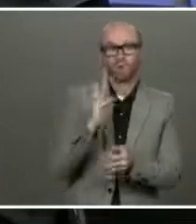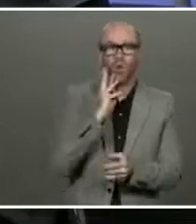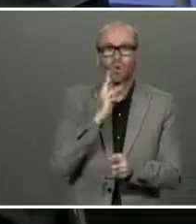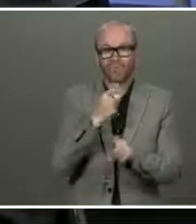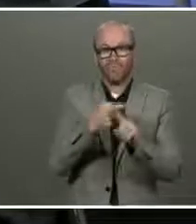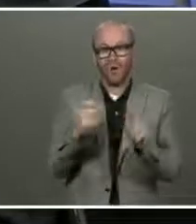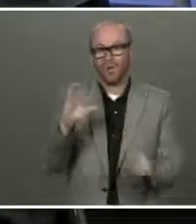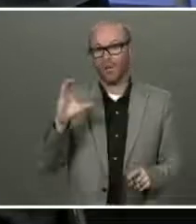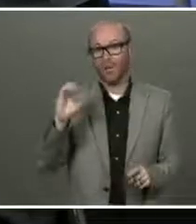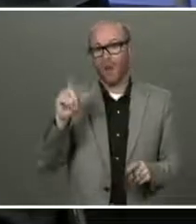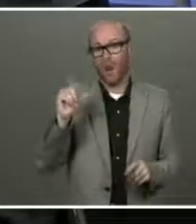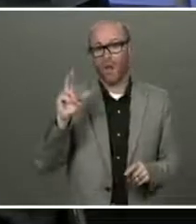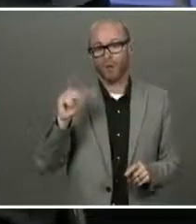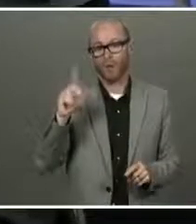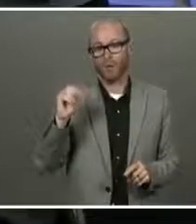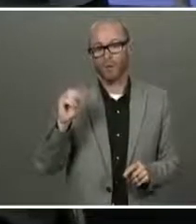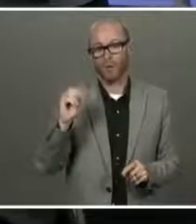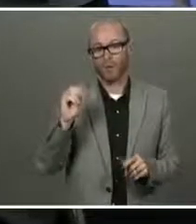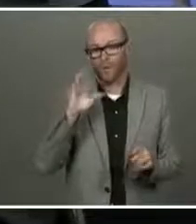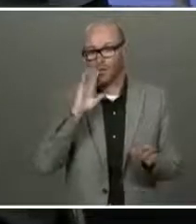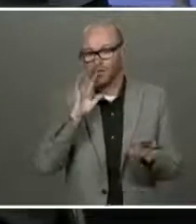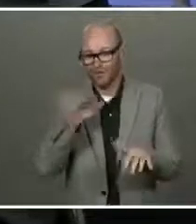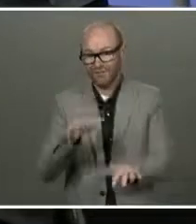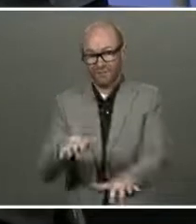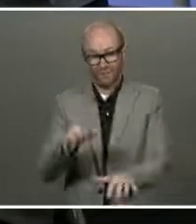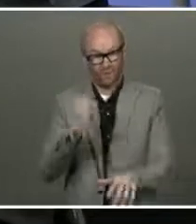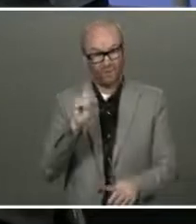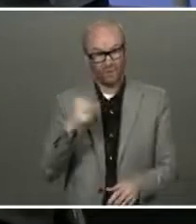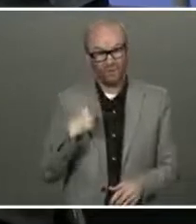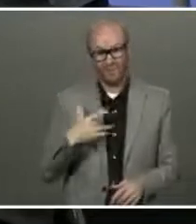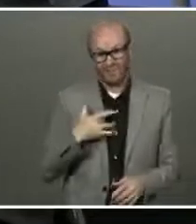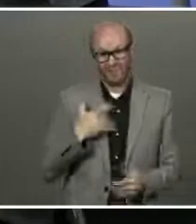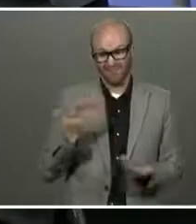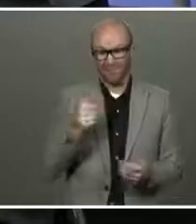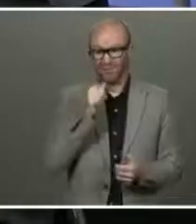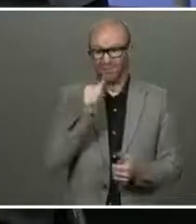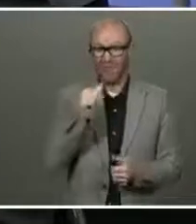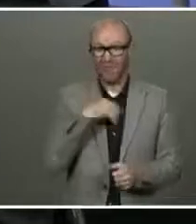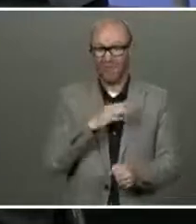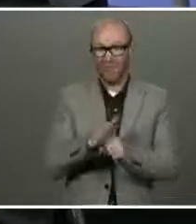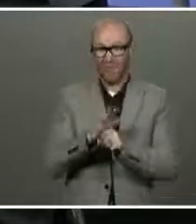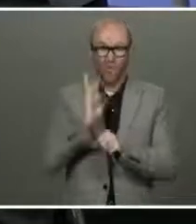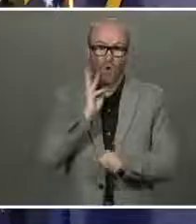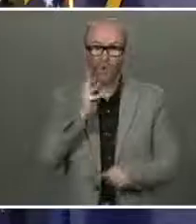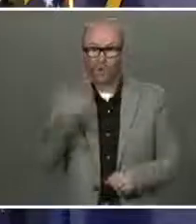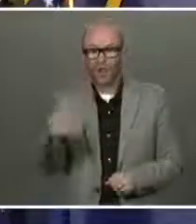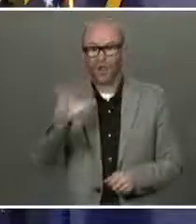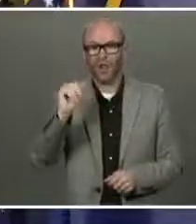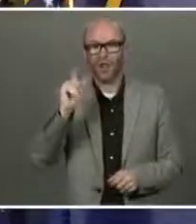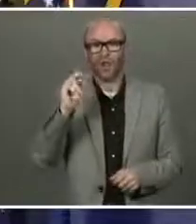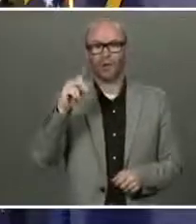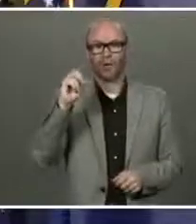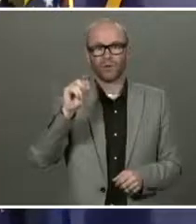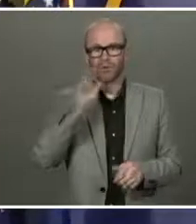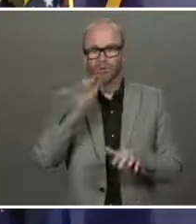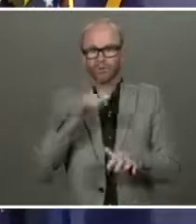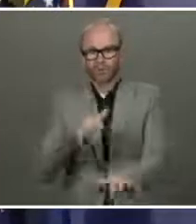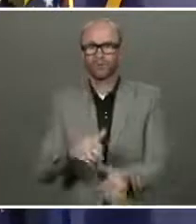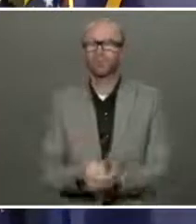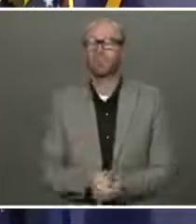of whether you want to negotiate for fair shares or not? Is the reality there's just not going to be water there? Oh, you sure, yeah. I think that